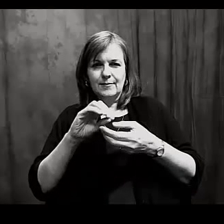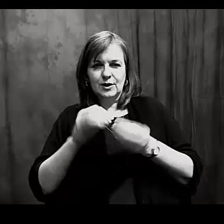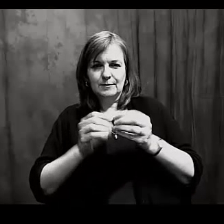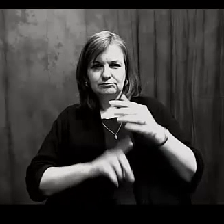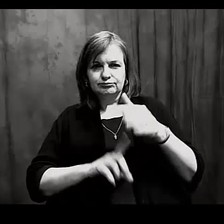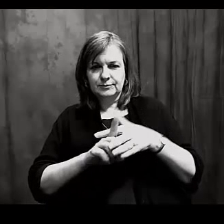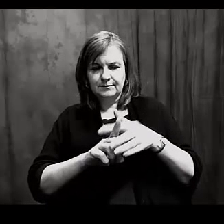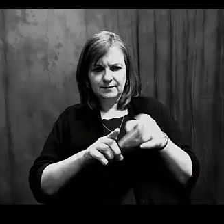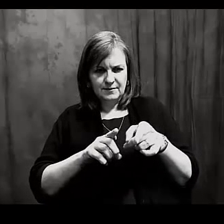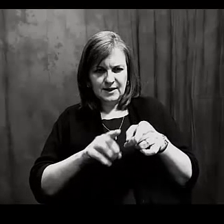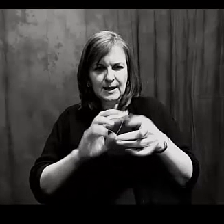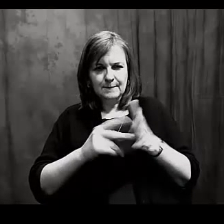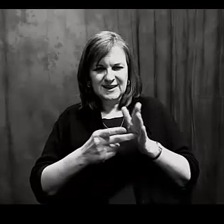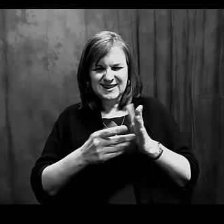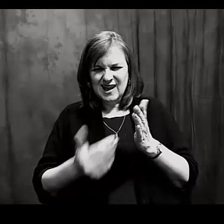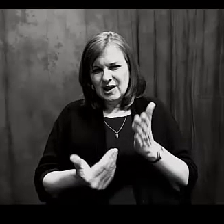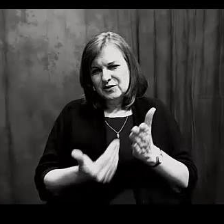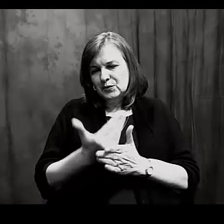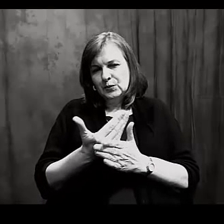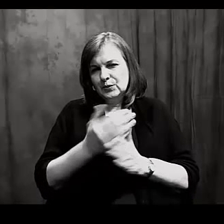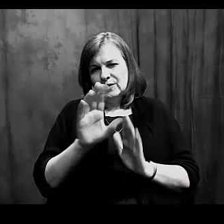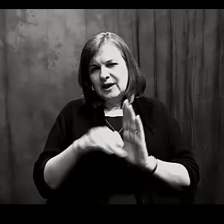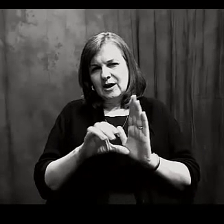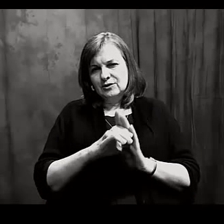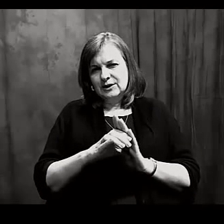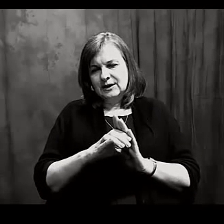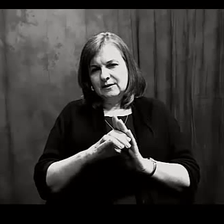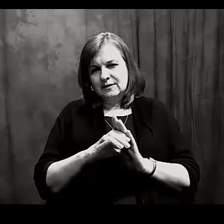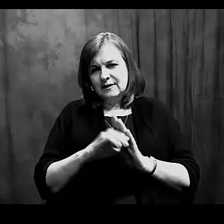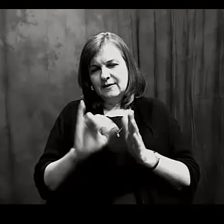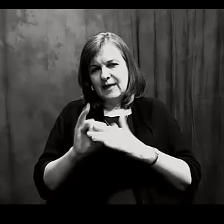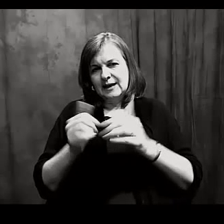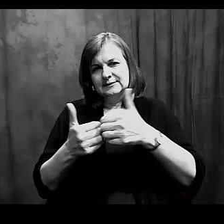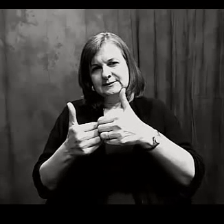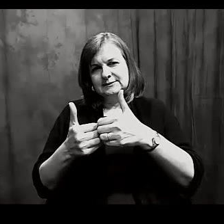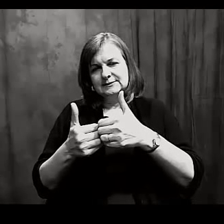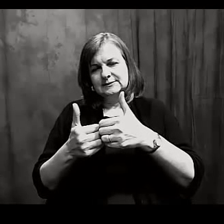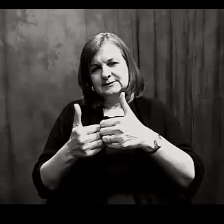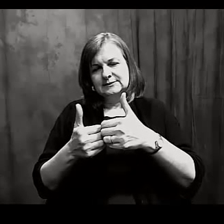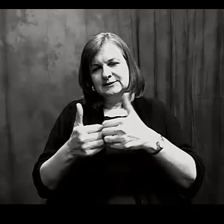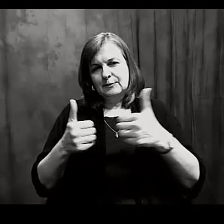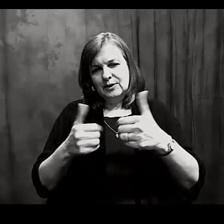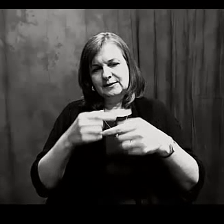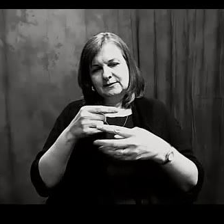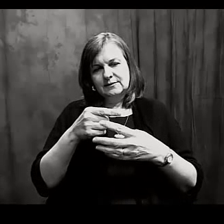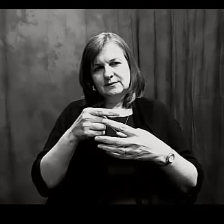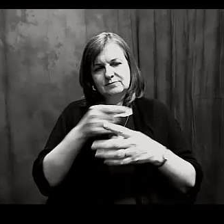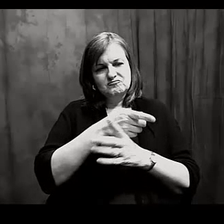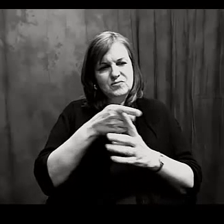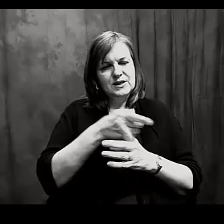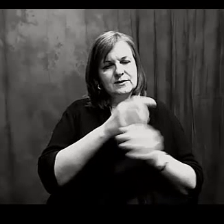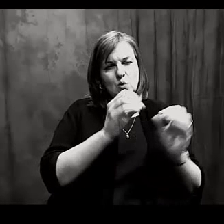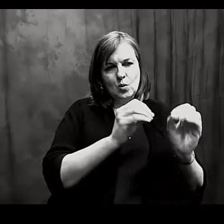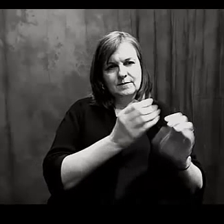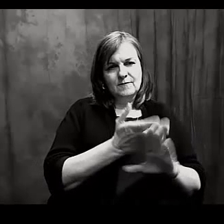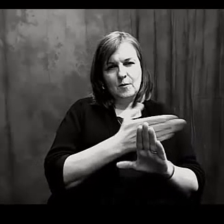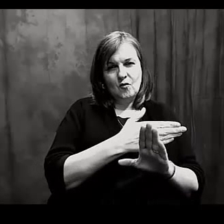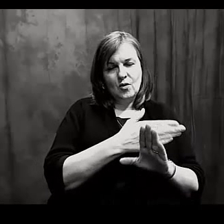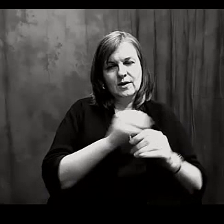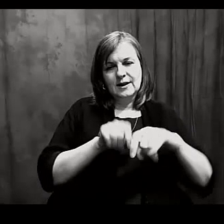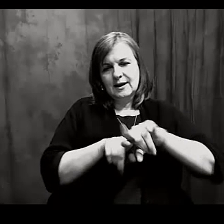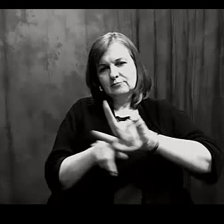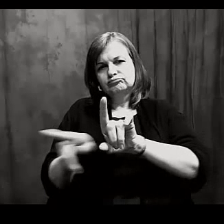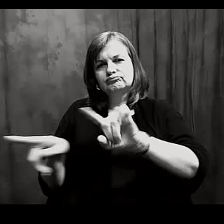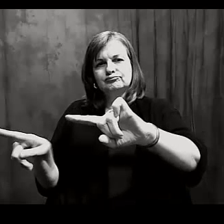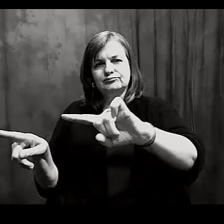one of these numbers, there's a new characteristic that has separated these organisms from one